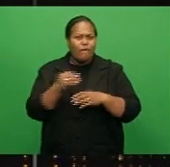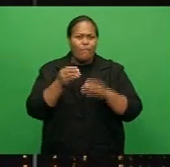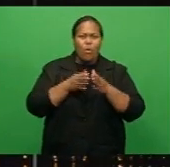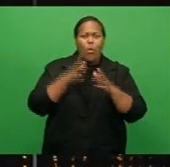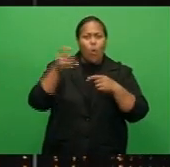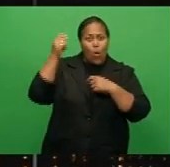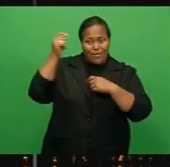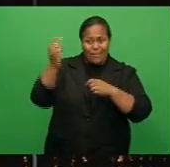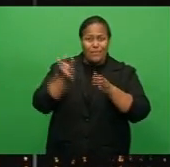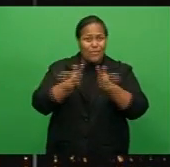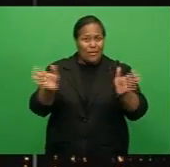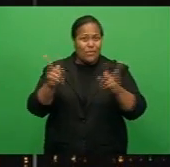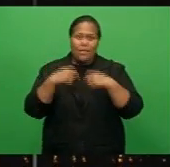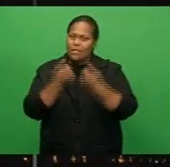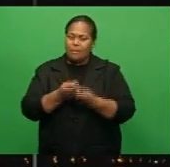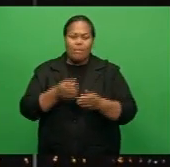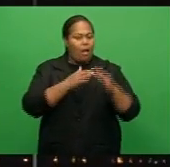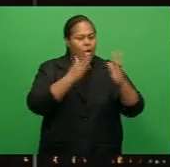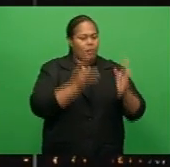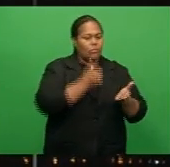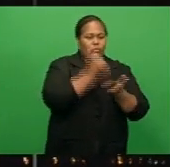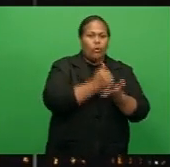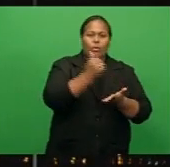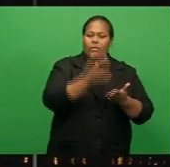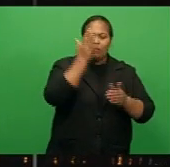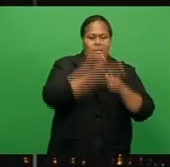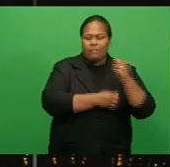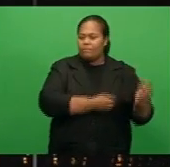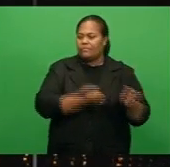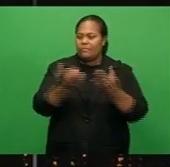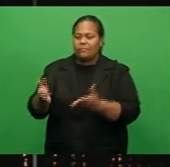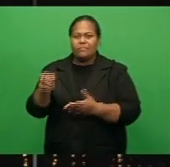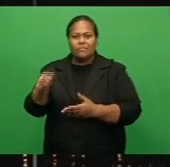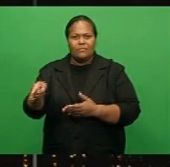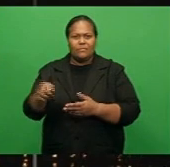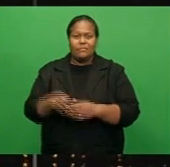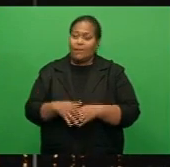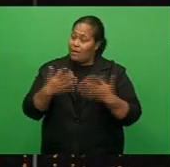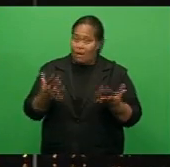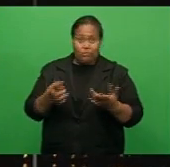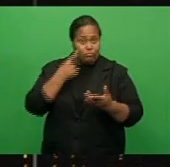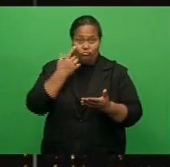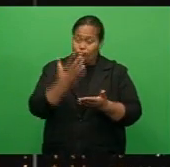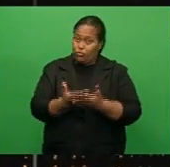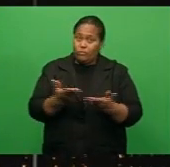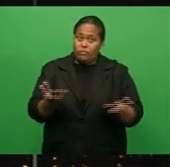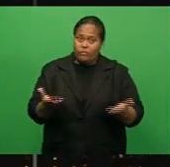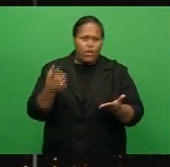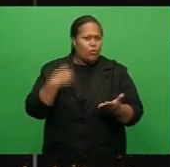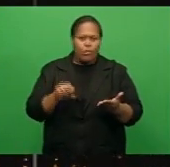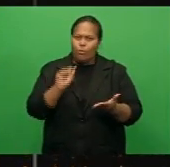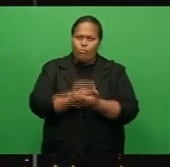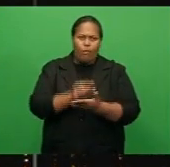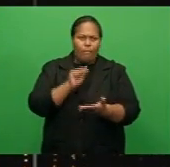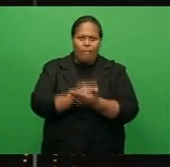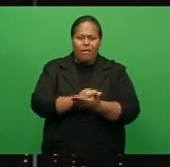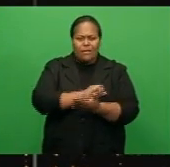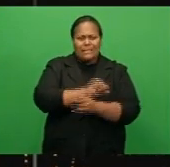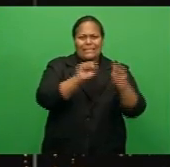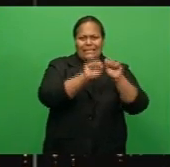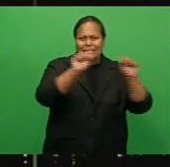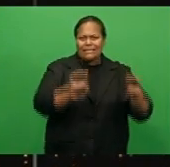provided by the Housing Authority. Minister for Housing Pramila Kumar says this demonstrates that there is no proper centralized system